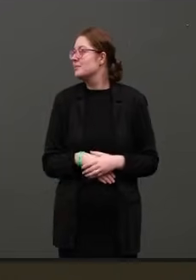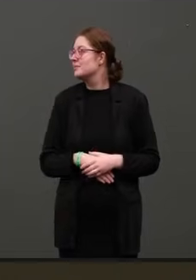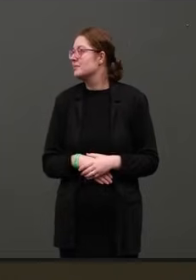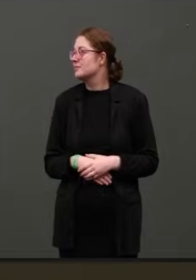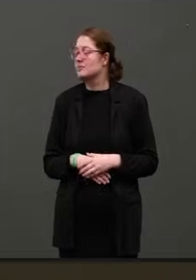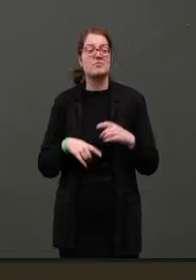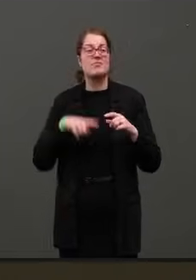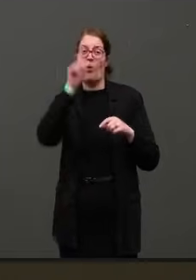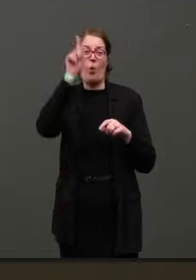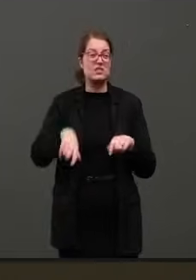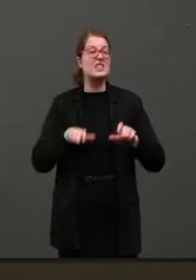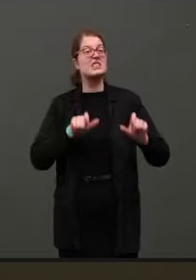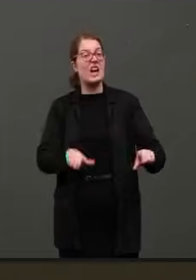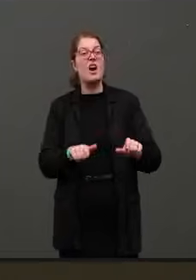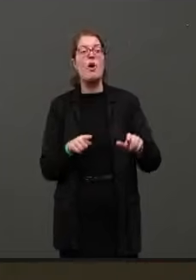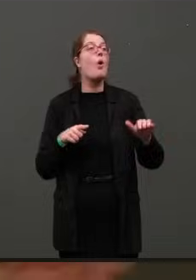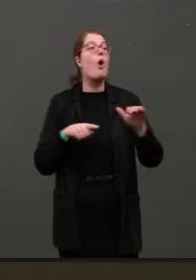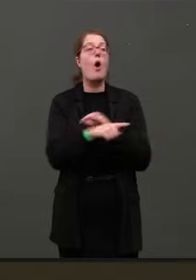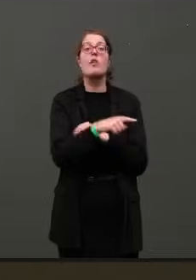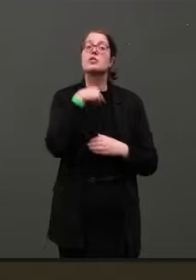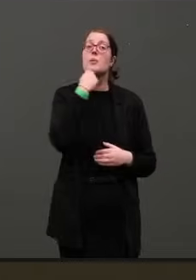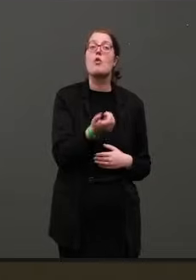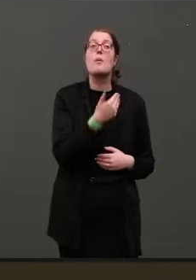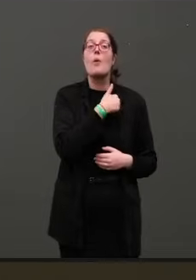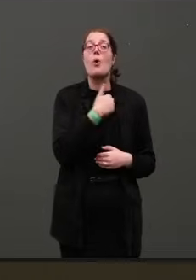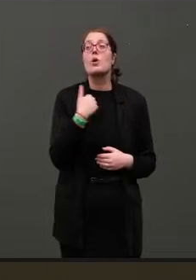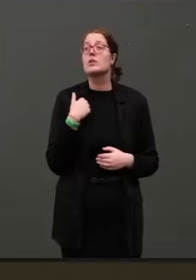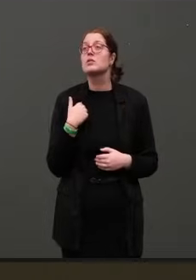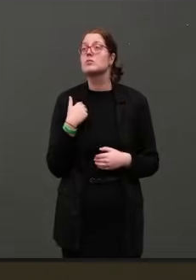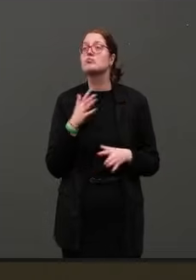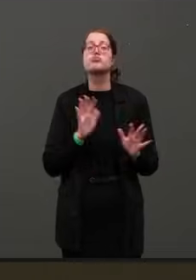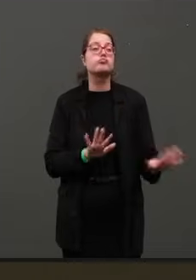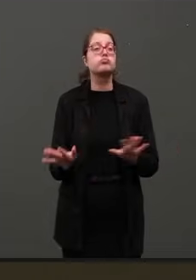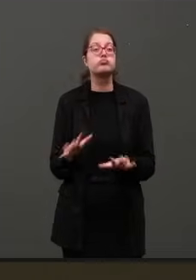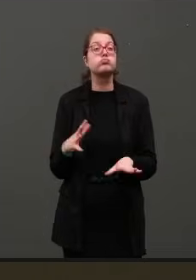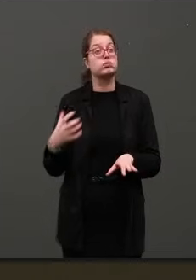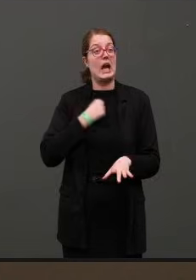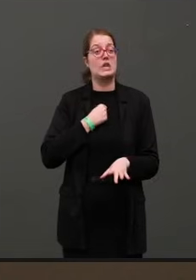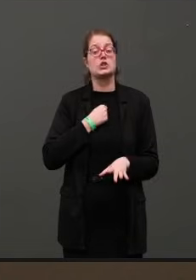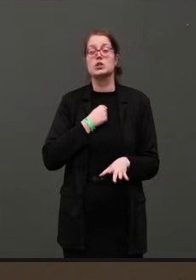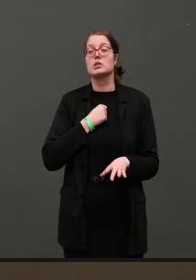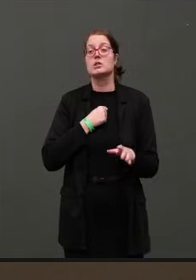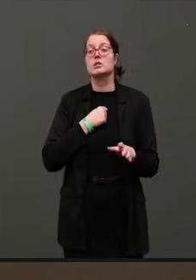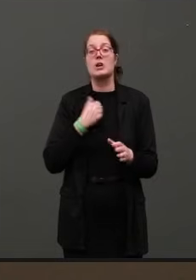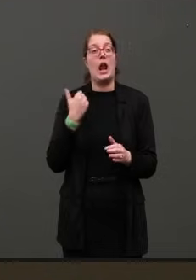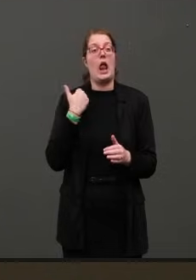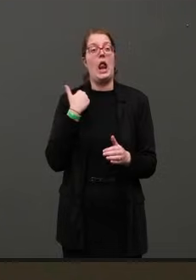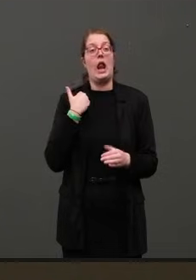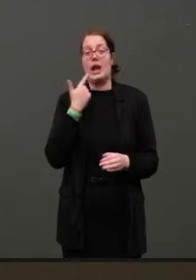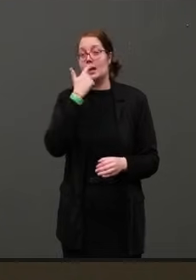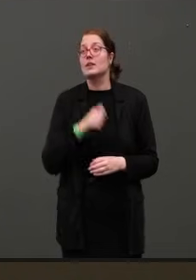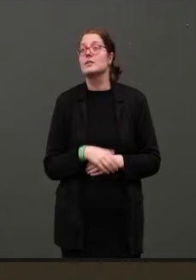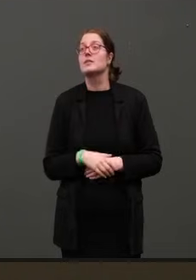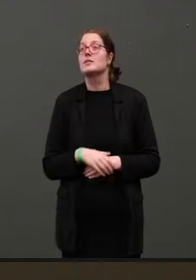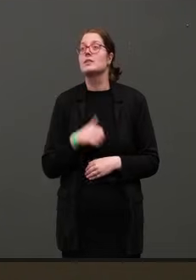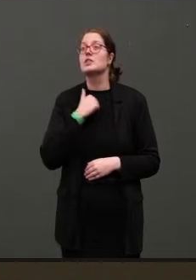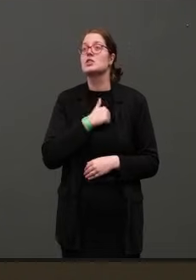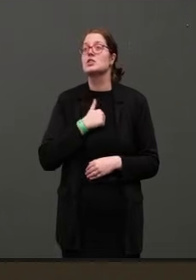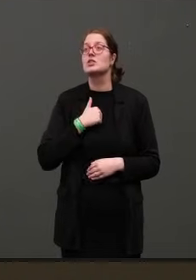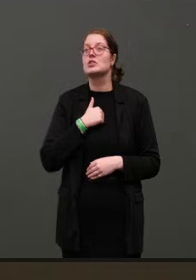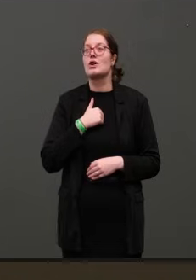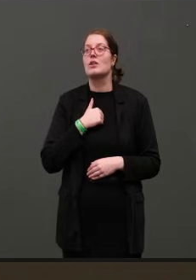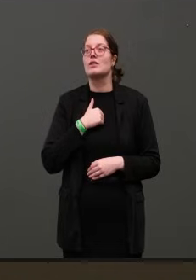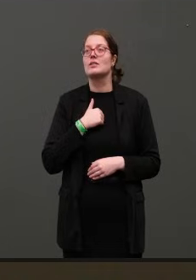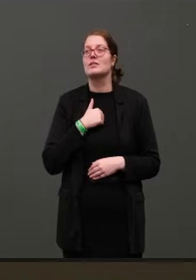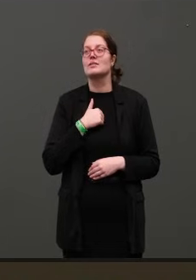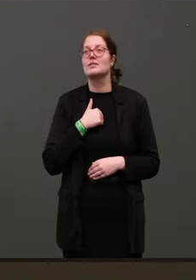not going home till tomorrow morning, so by all means, catch me and badger me if you want to after. Hooray for being easy to get to. So